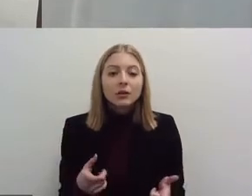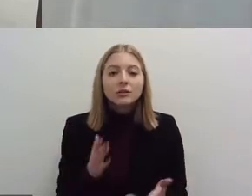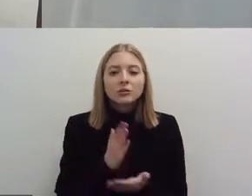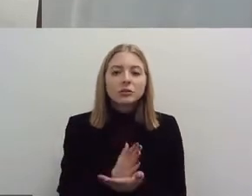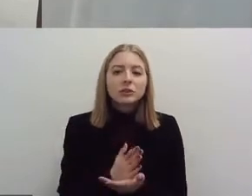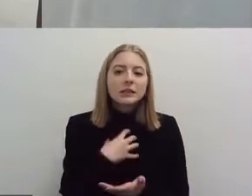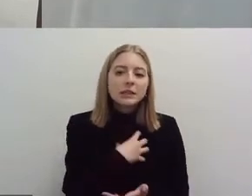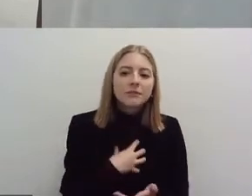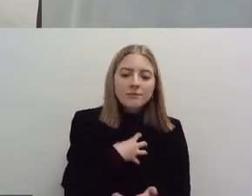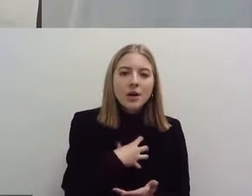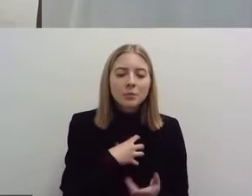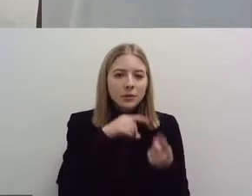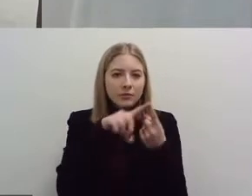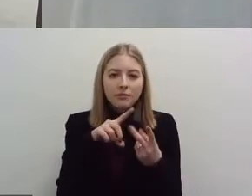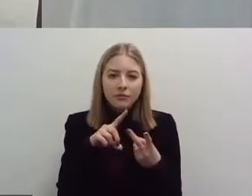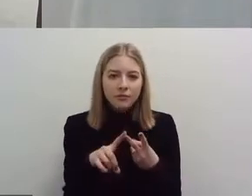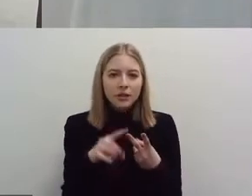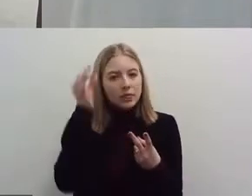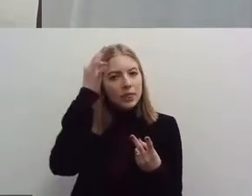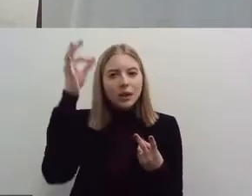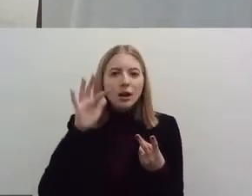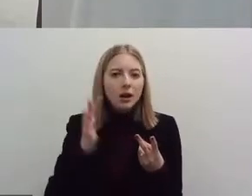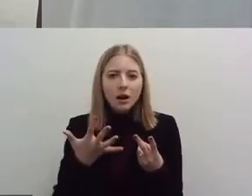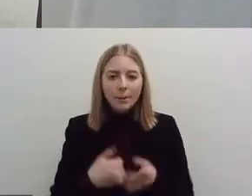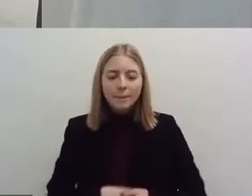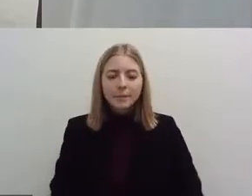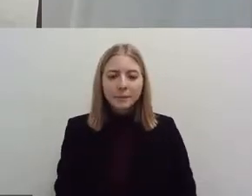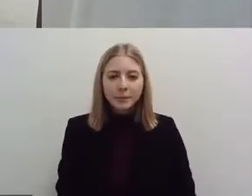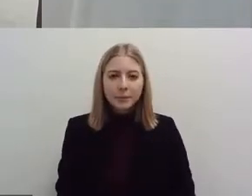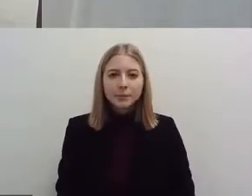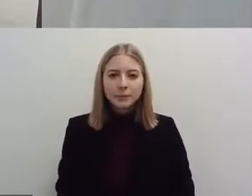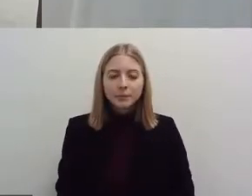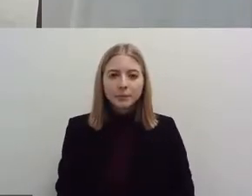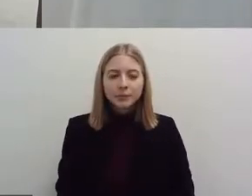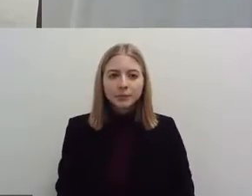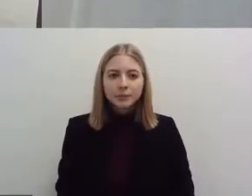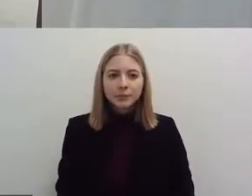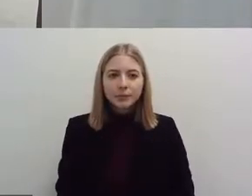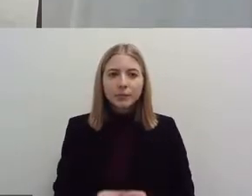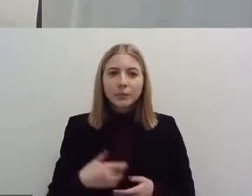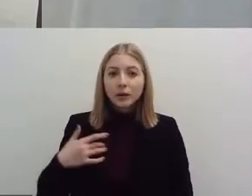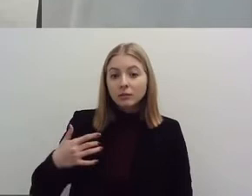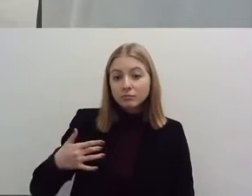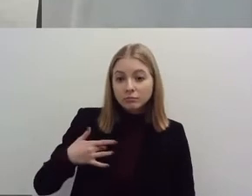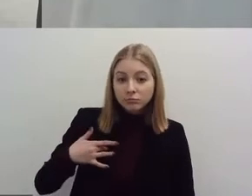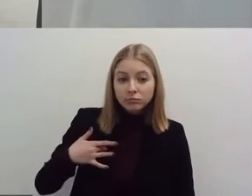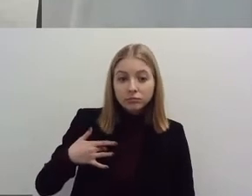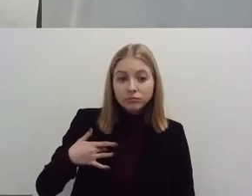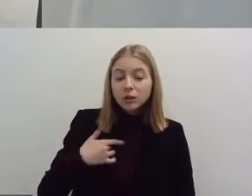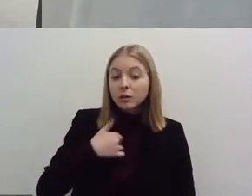we like give the grades for, maybe we should reconsider what we give them for. And well,